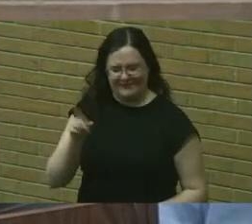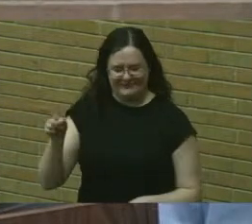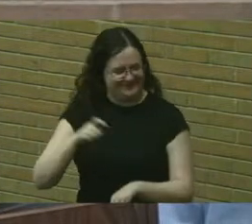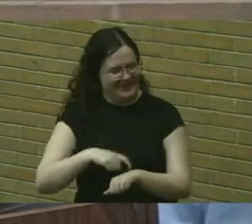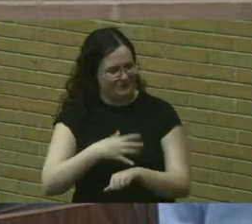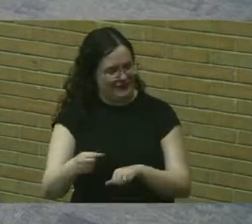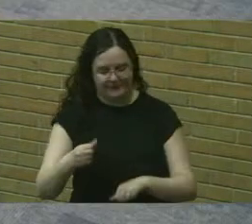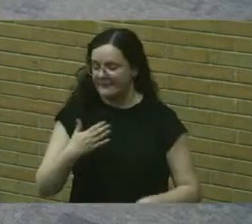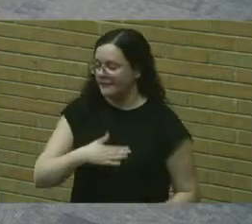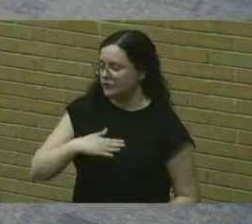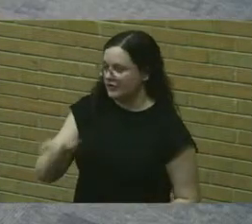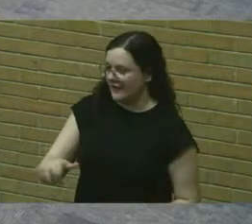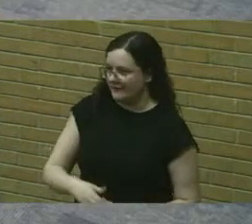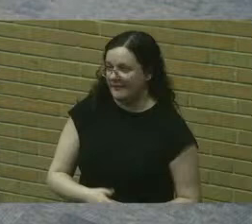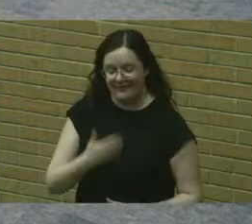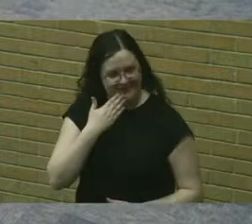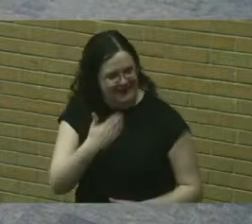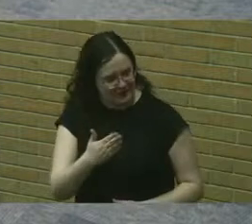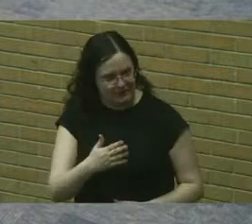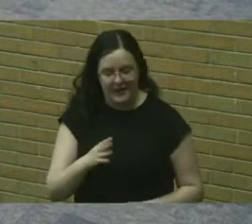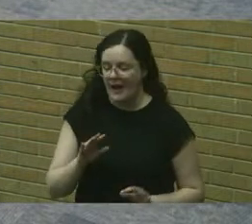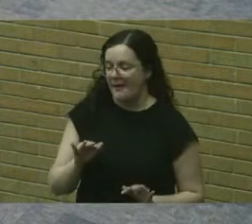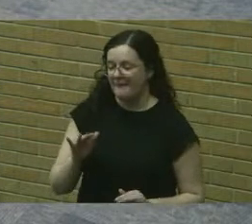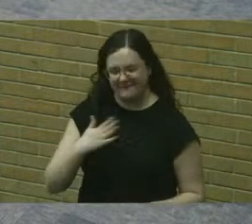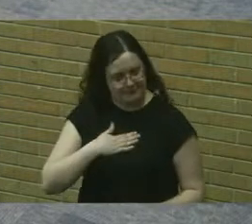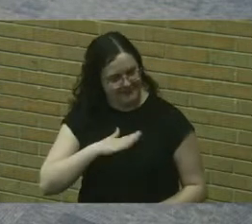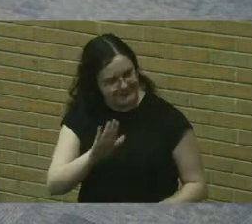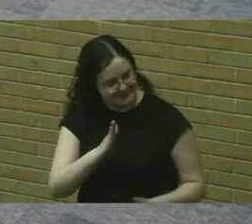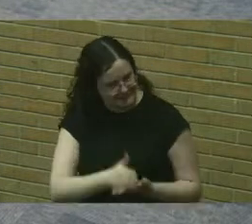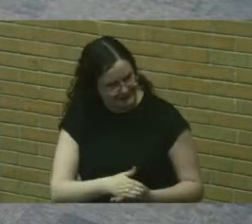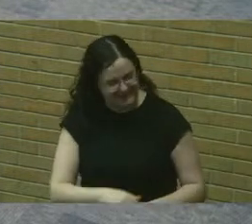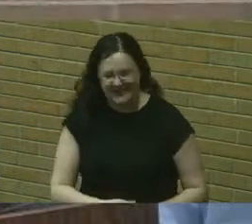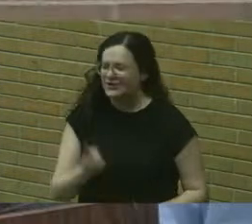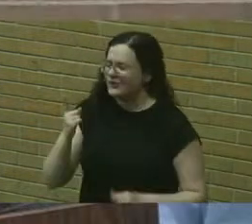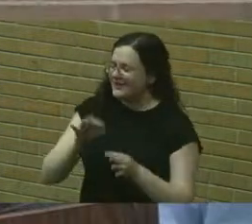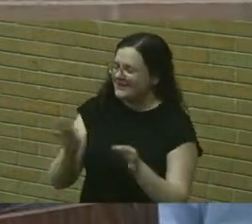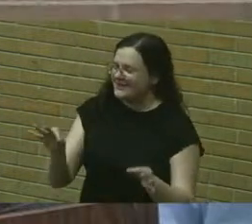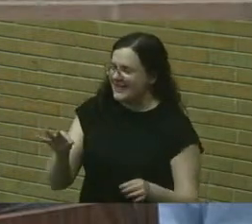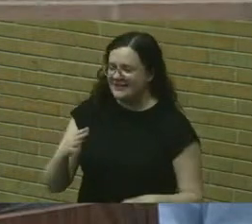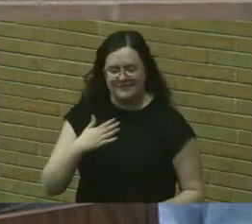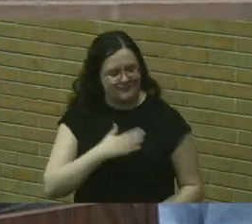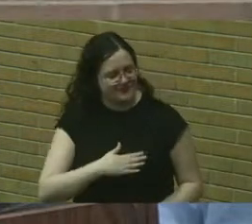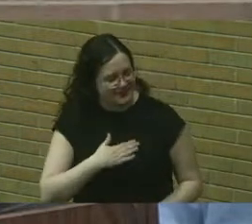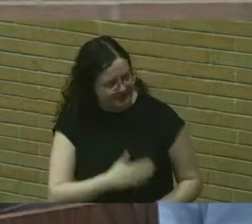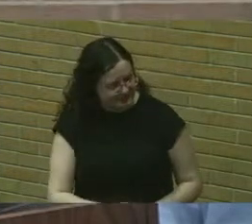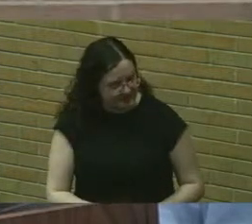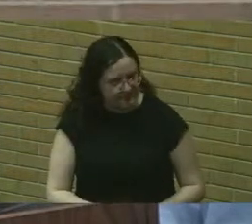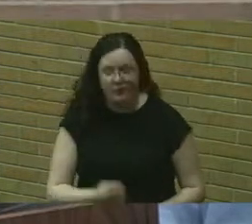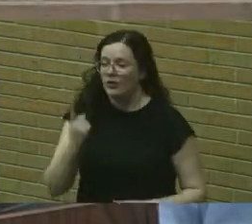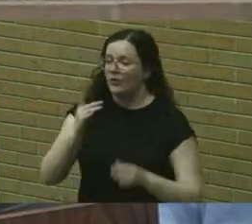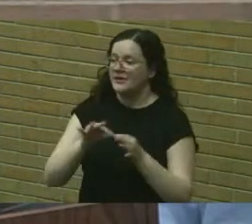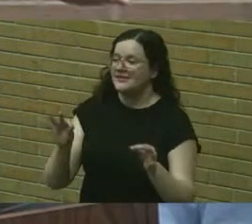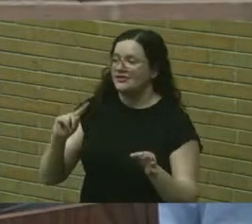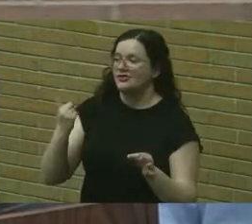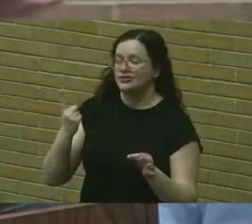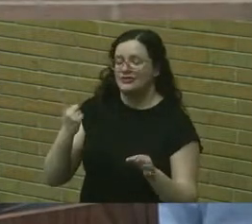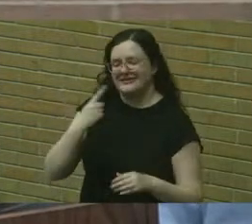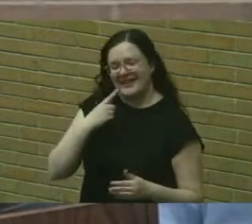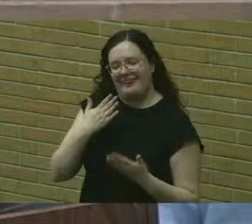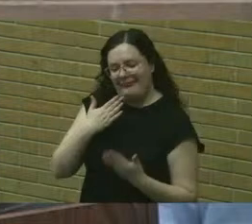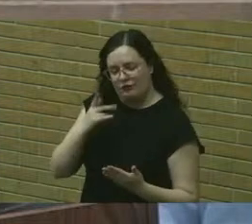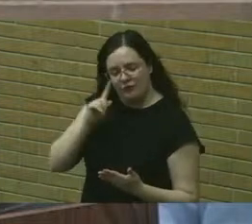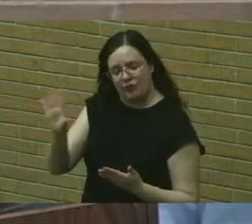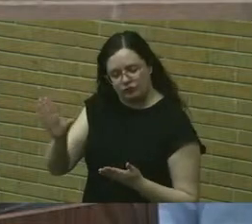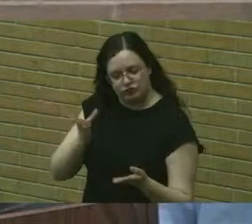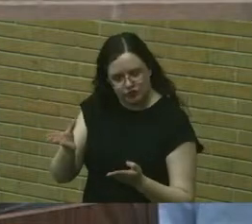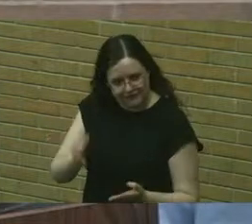it. Thank you. Please. I just one sentence, and I promise. All I wanted to say, thank you so much for your